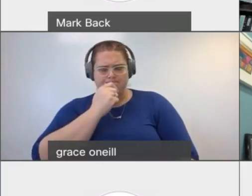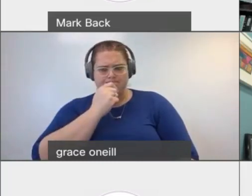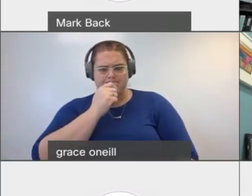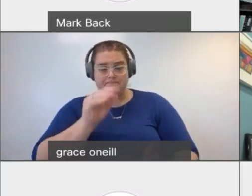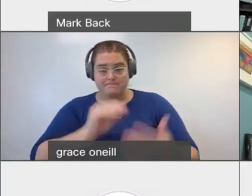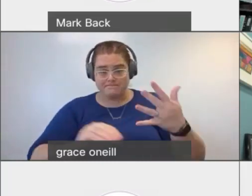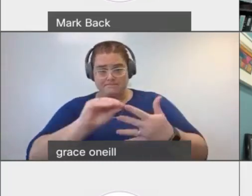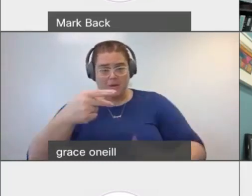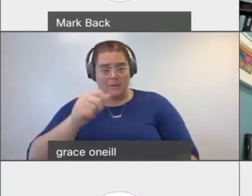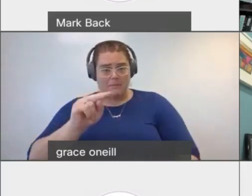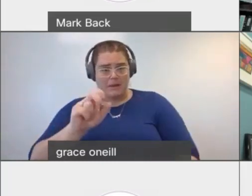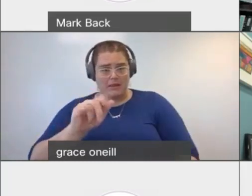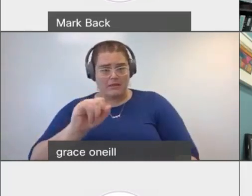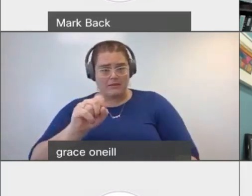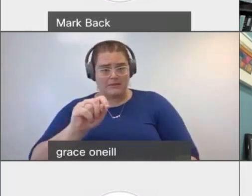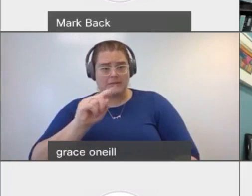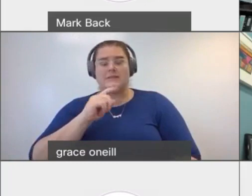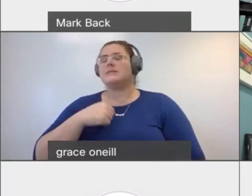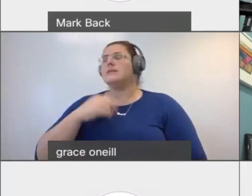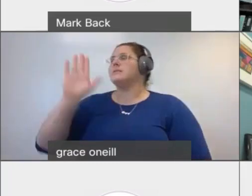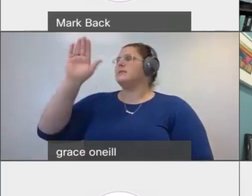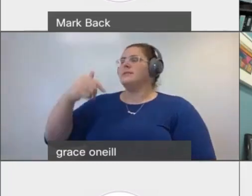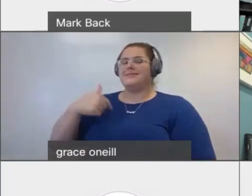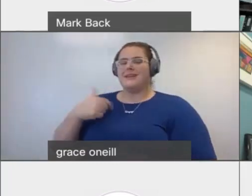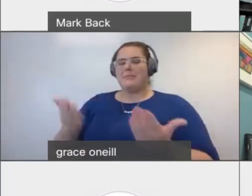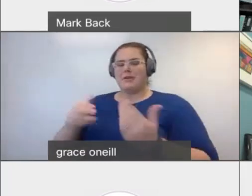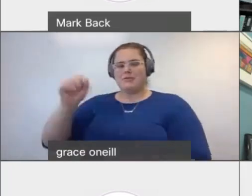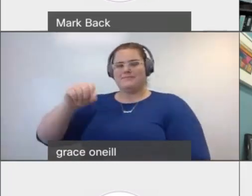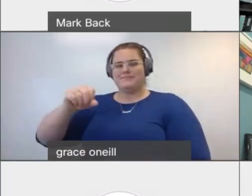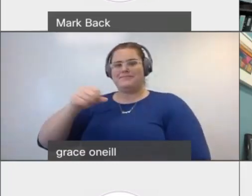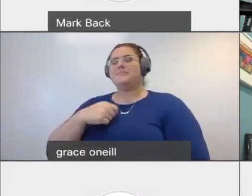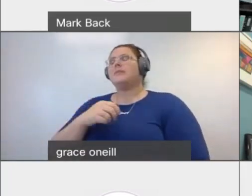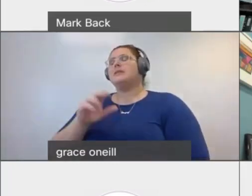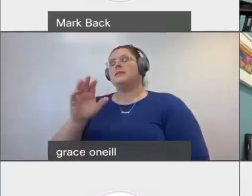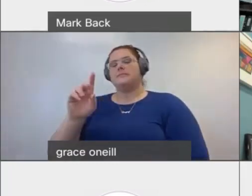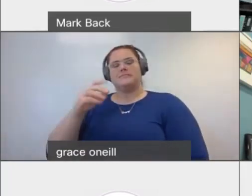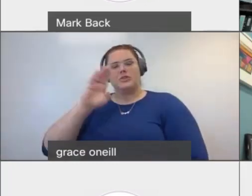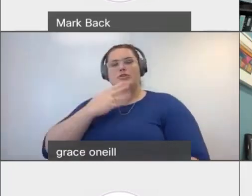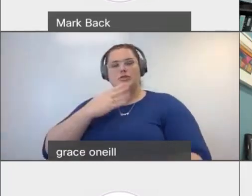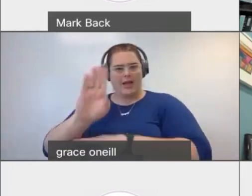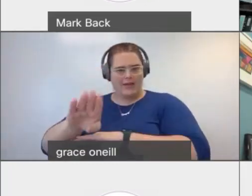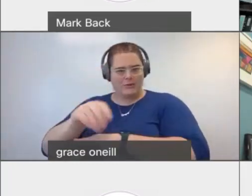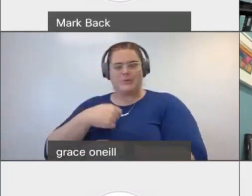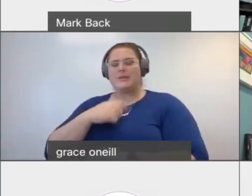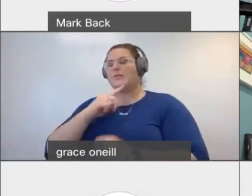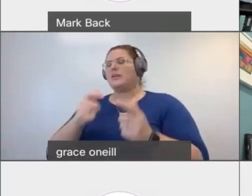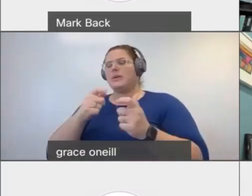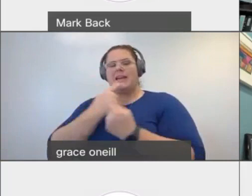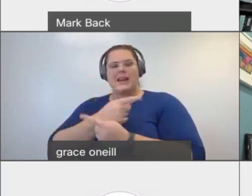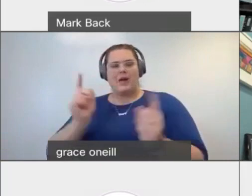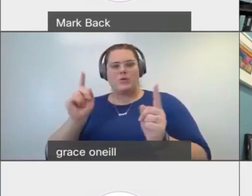Yes, Director Reese, I am now. Thank you. Just wanted to drop in. Good afternoon, everyone, and make a quick announcement.